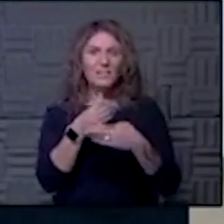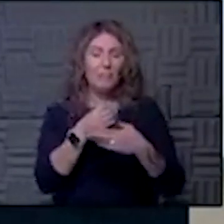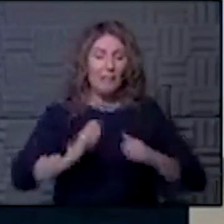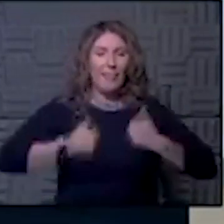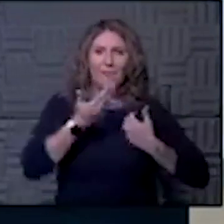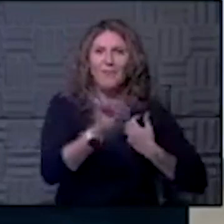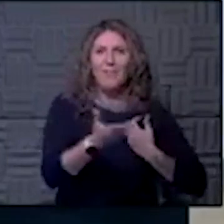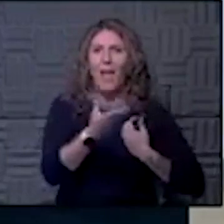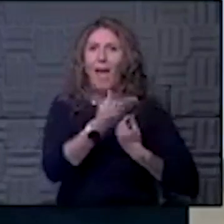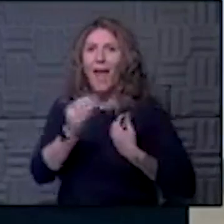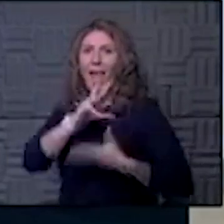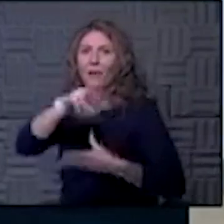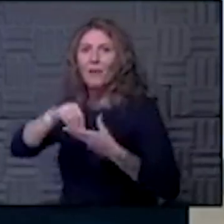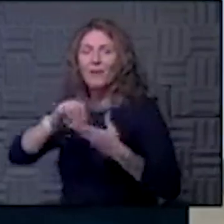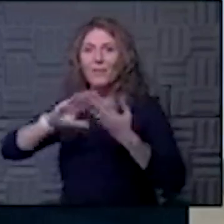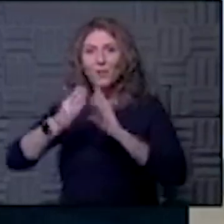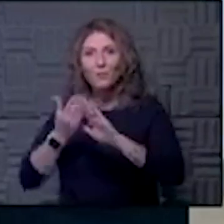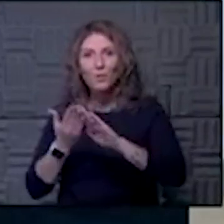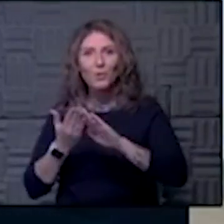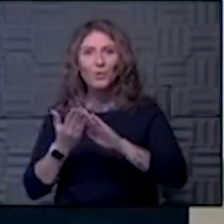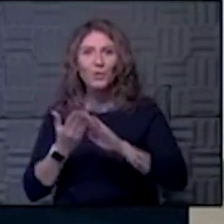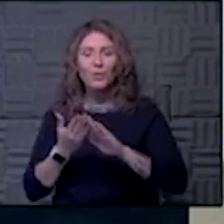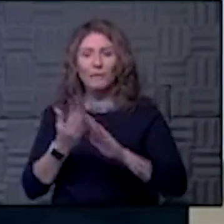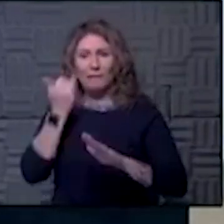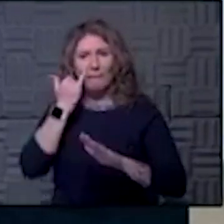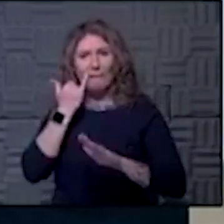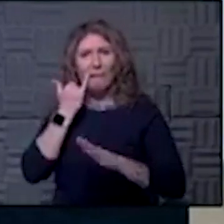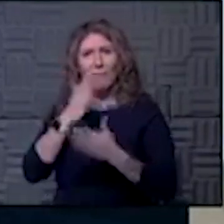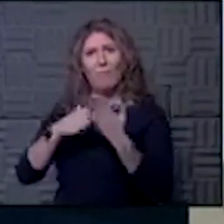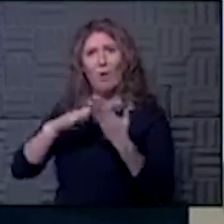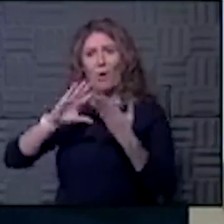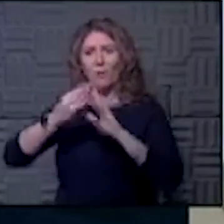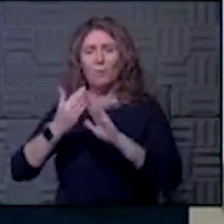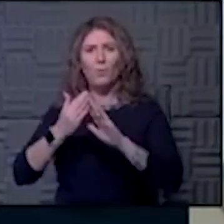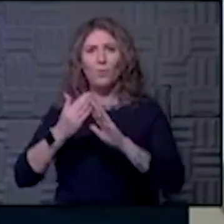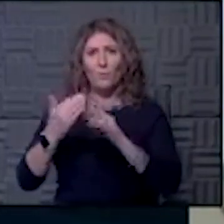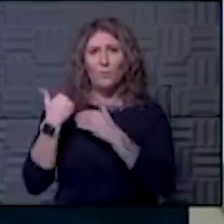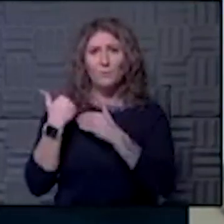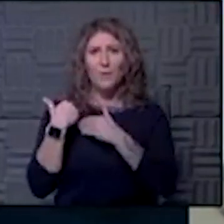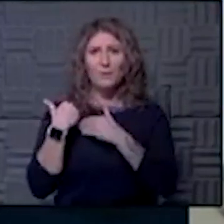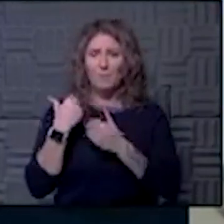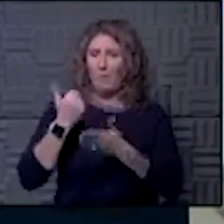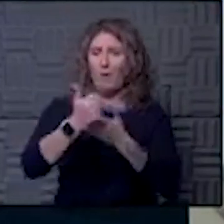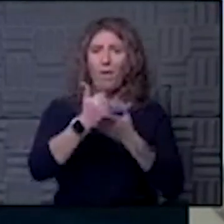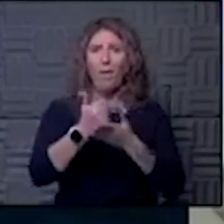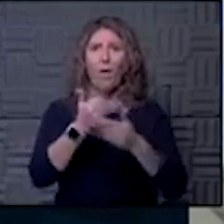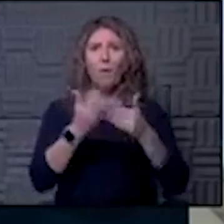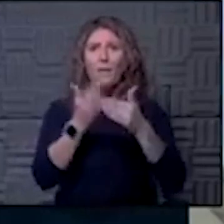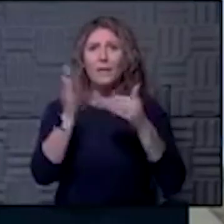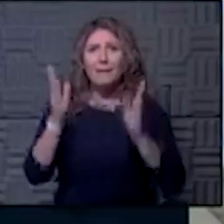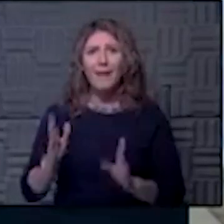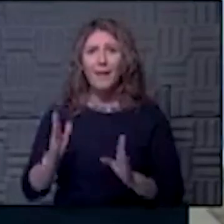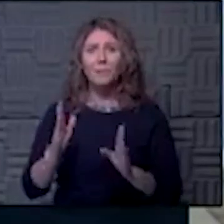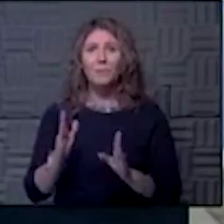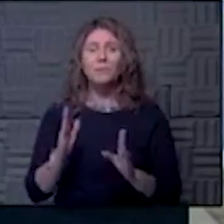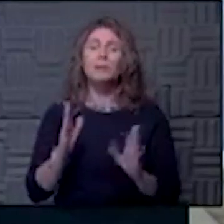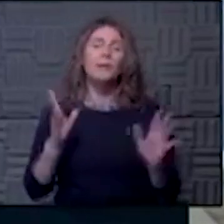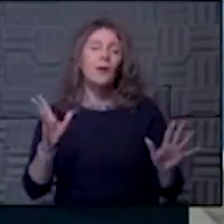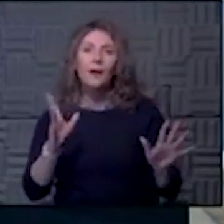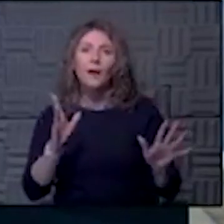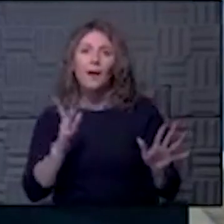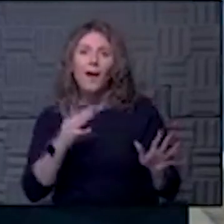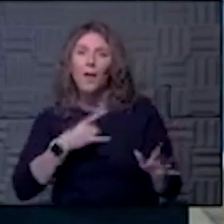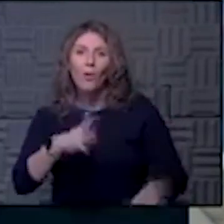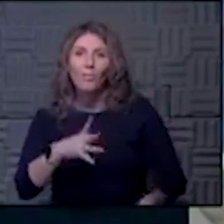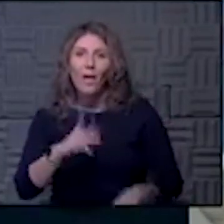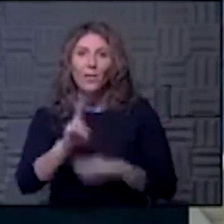a community. If you're part of a community, you take responsibility for the health of your neighbors. Look, I don't like wearing a mask, but I love